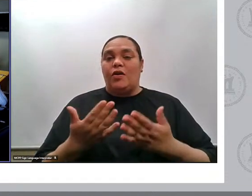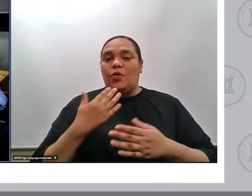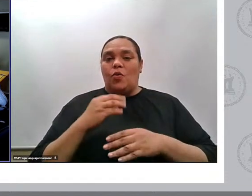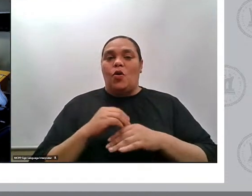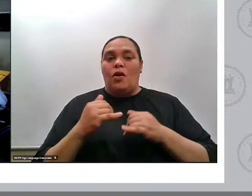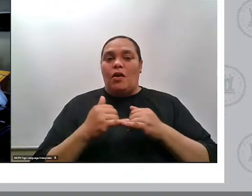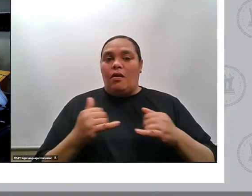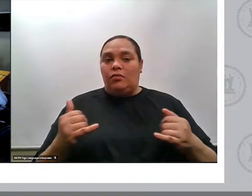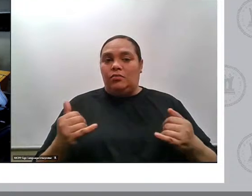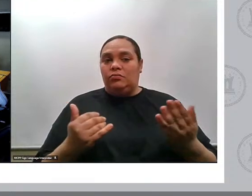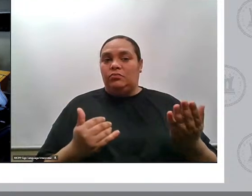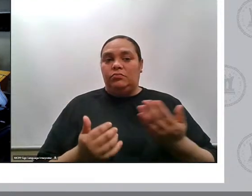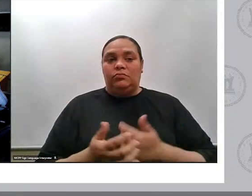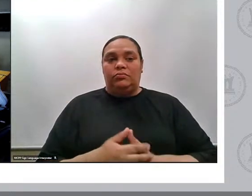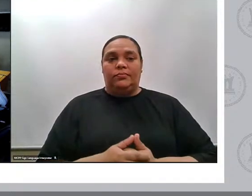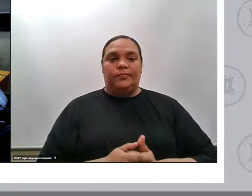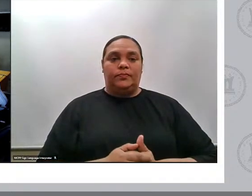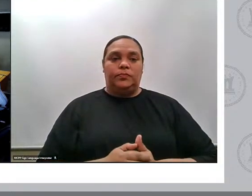online.